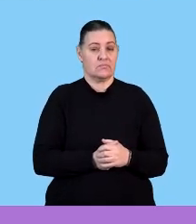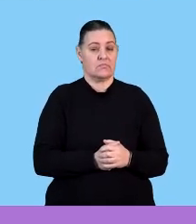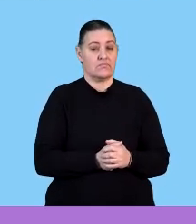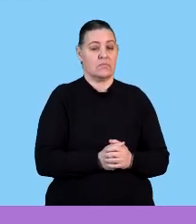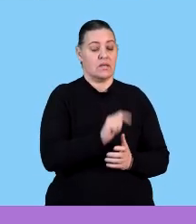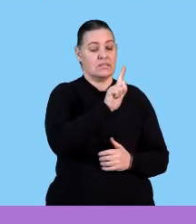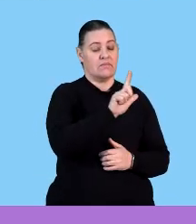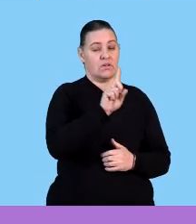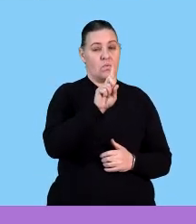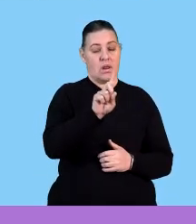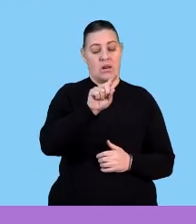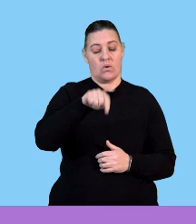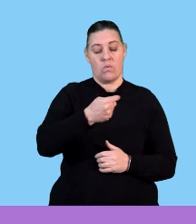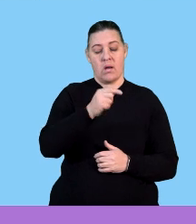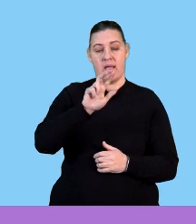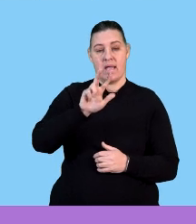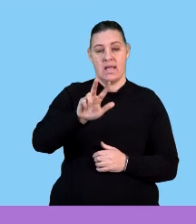get